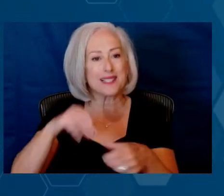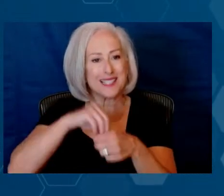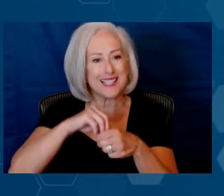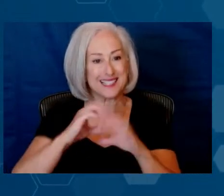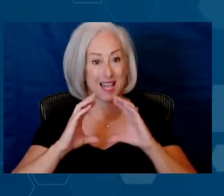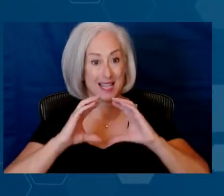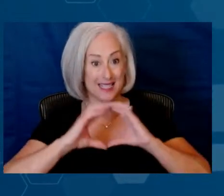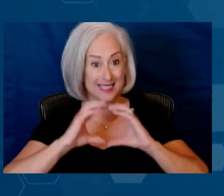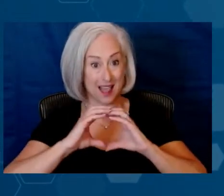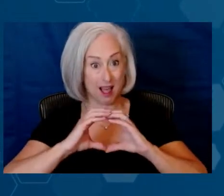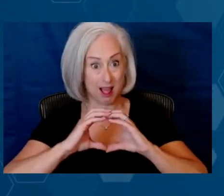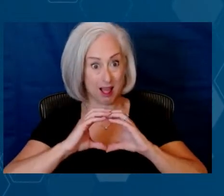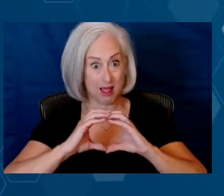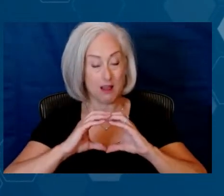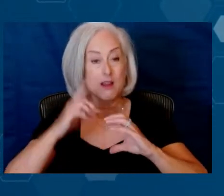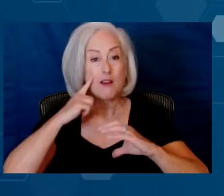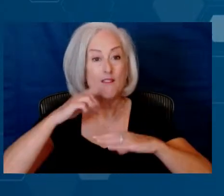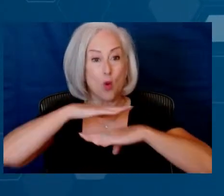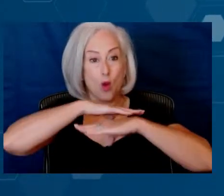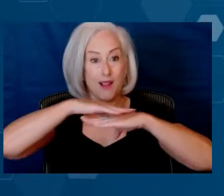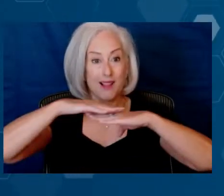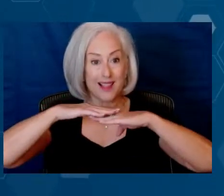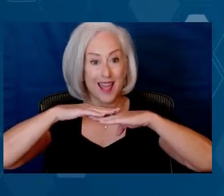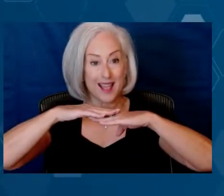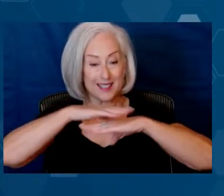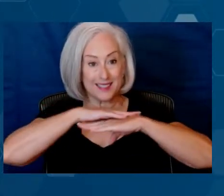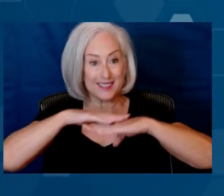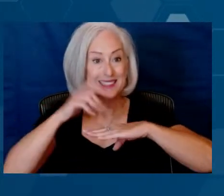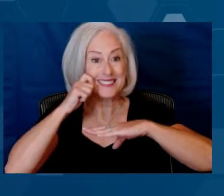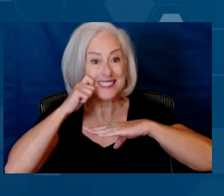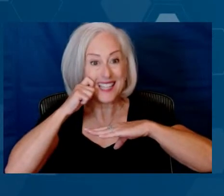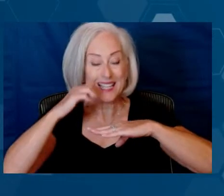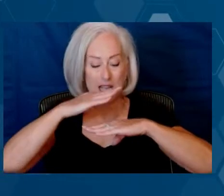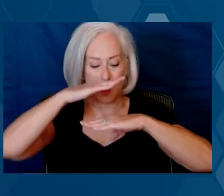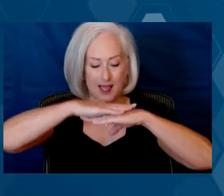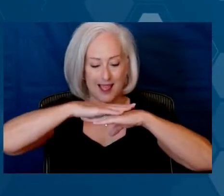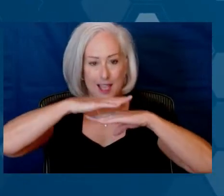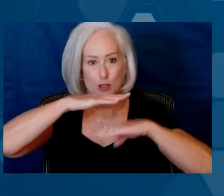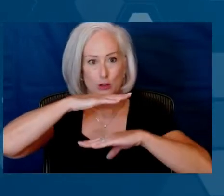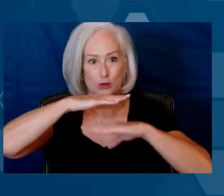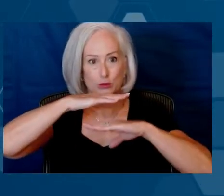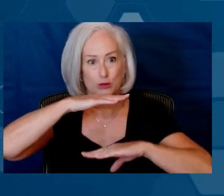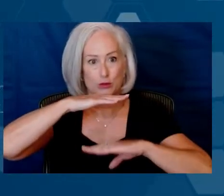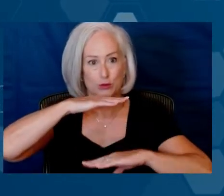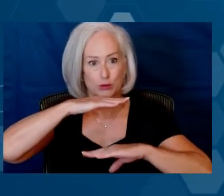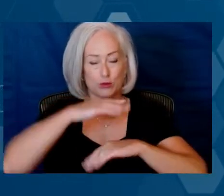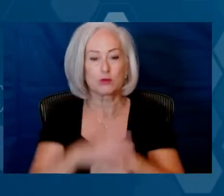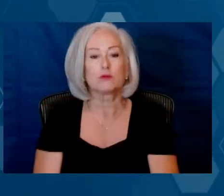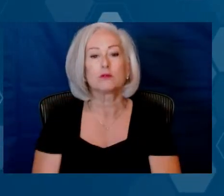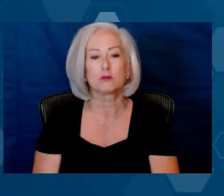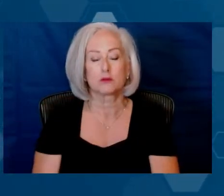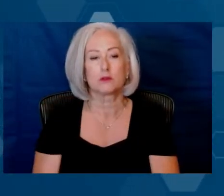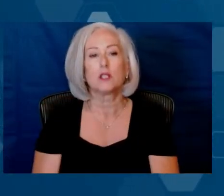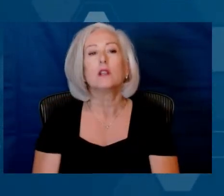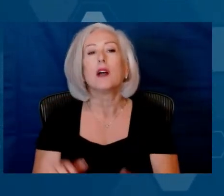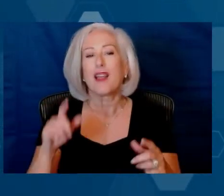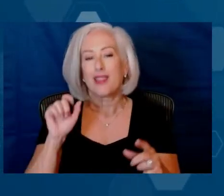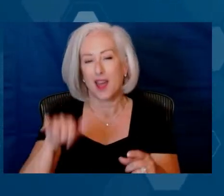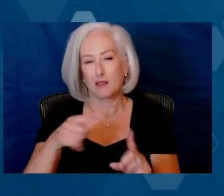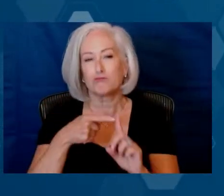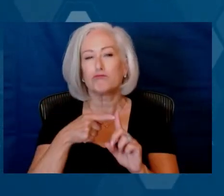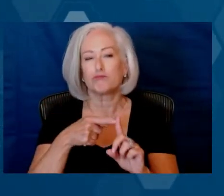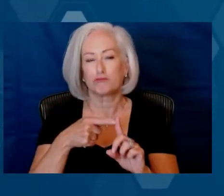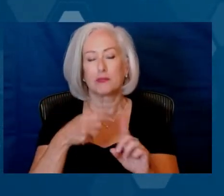dermis. And this will tell us the impact of the sun damage, again, at that cellular level. So also, we'll identify